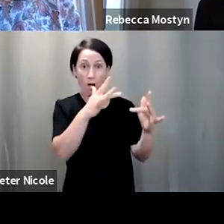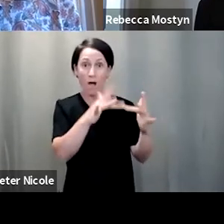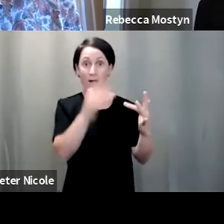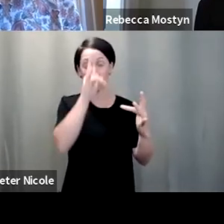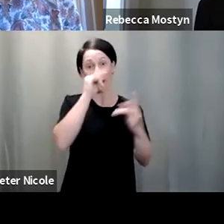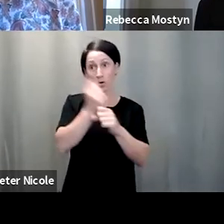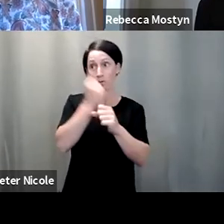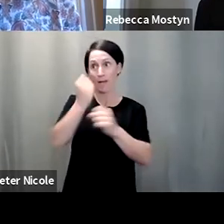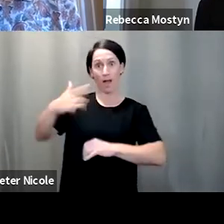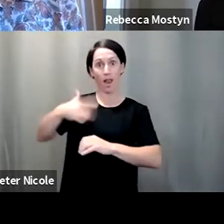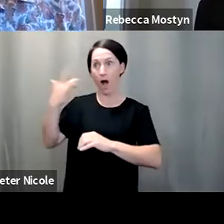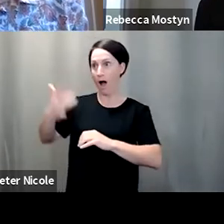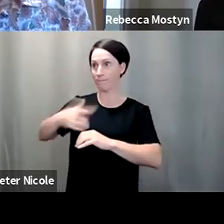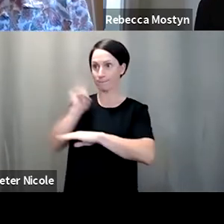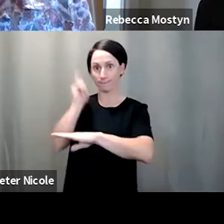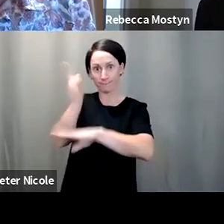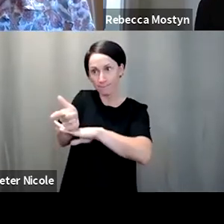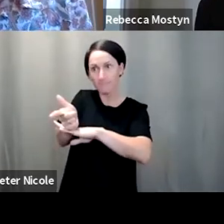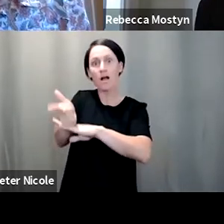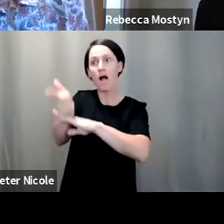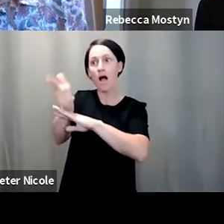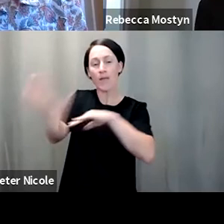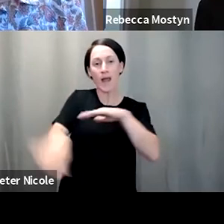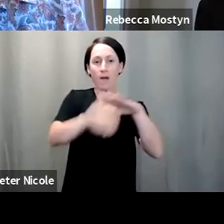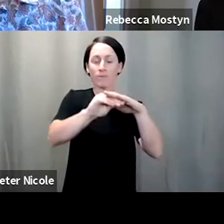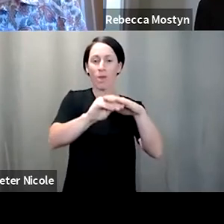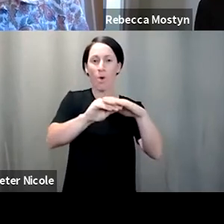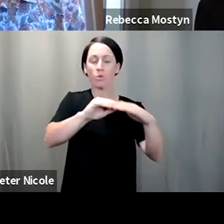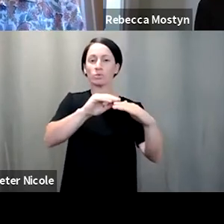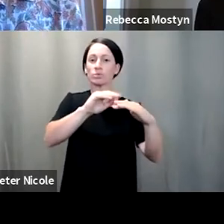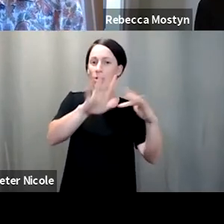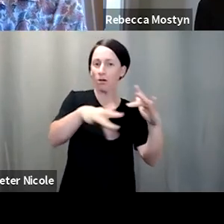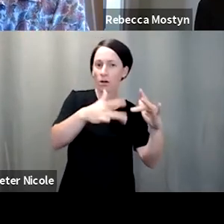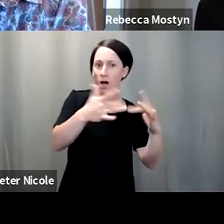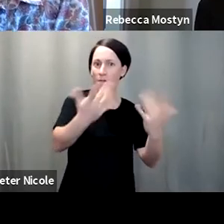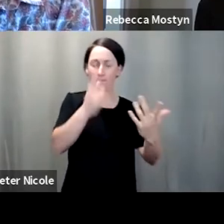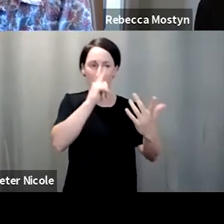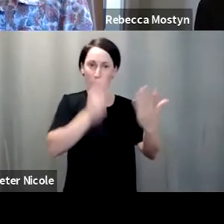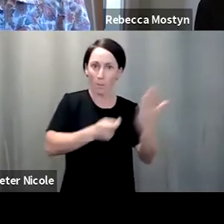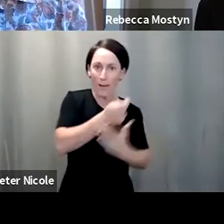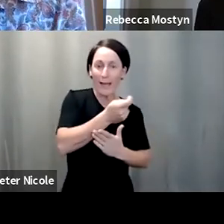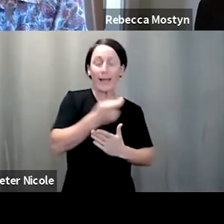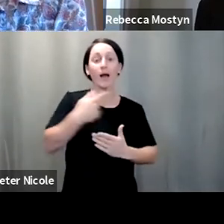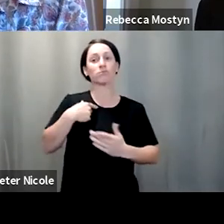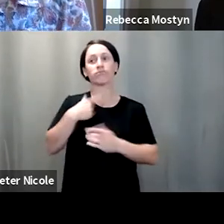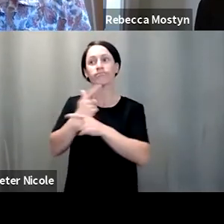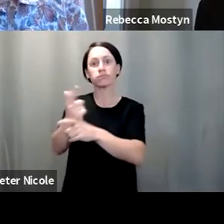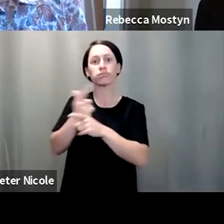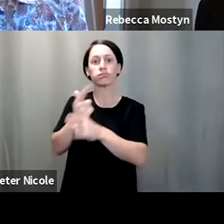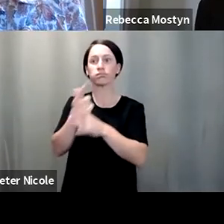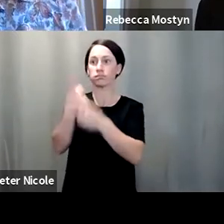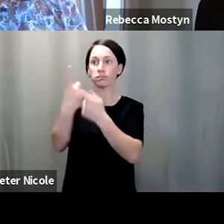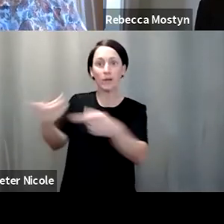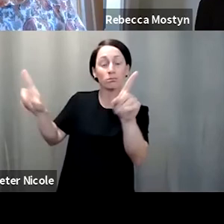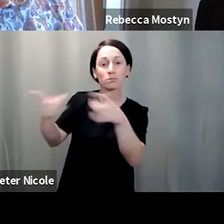programs? You know, it's so funny, in the US, I talk to orchestras and I talk to the people in Boston and they say, oh, we're marketing